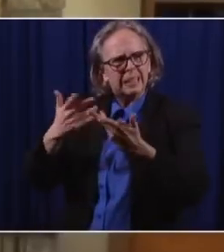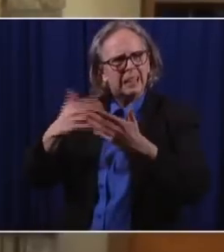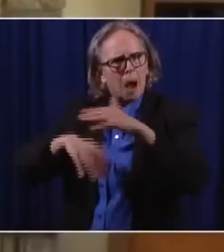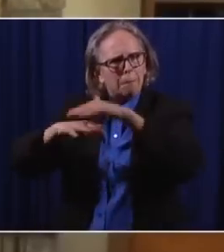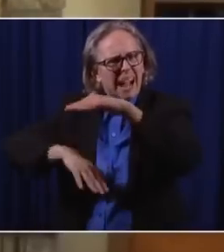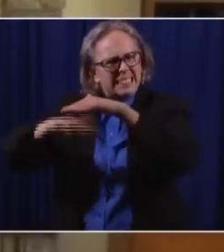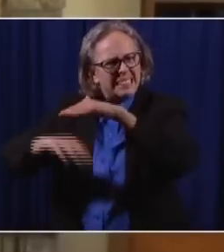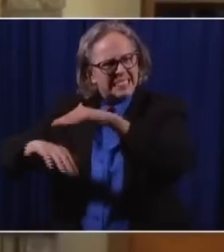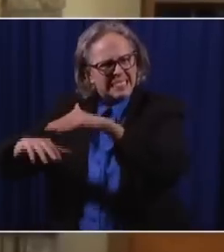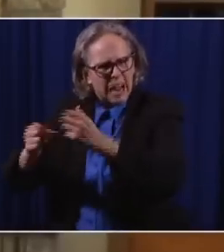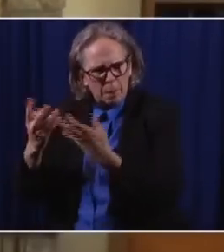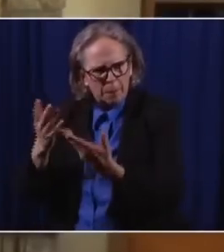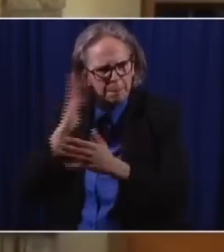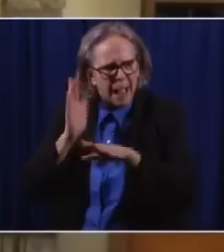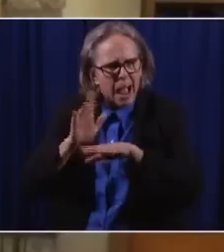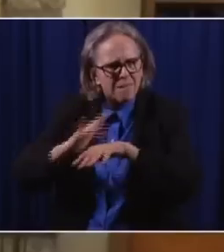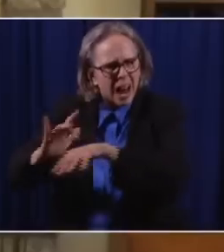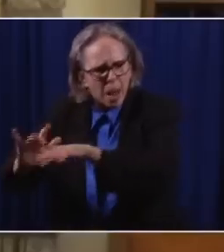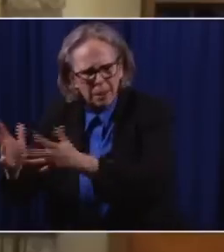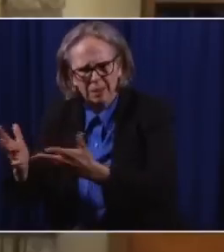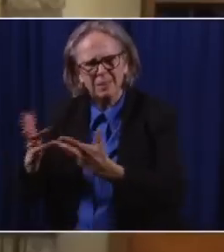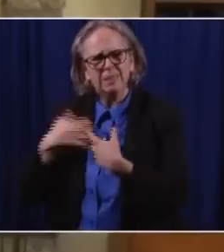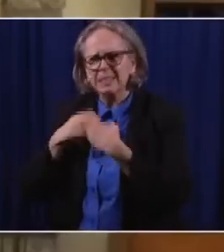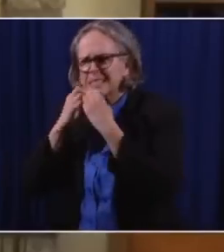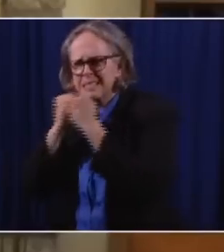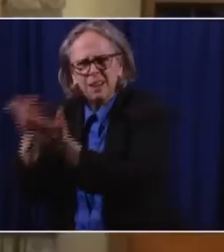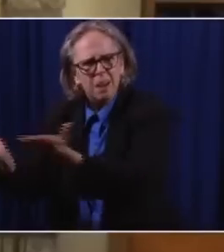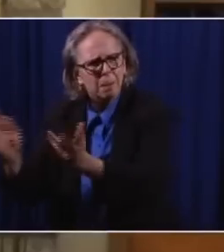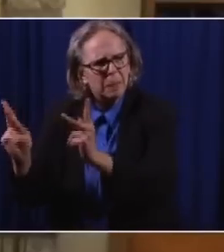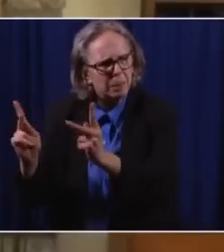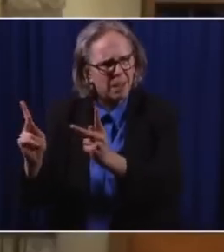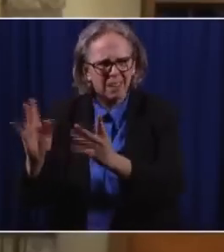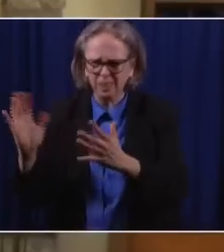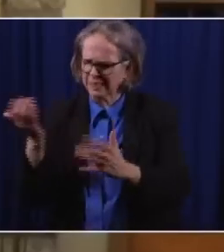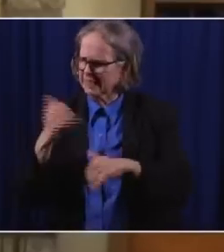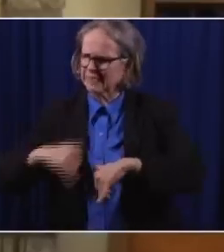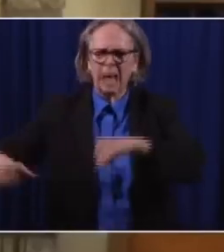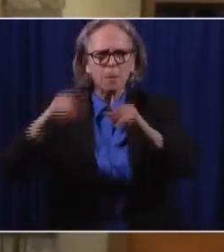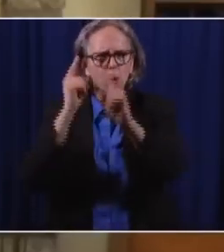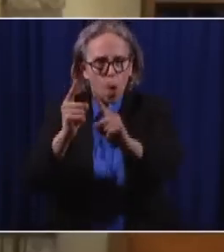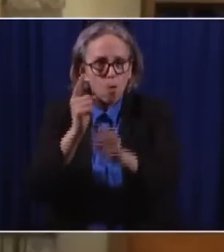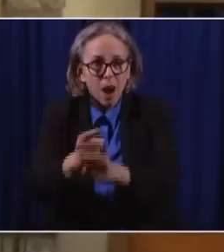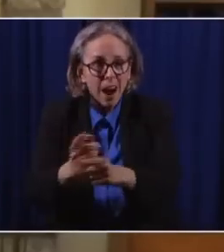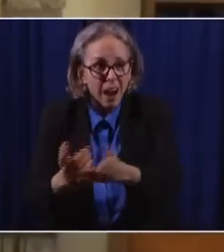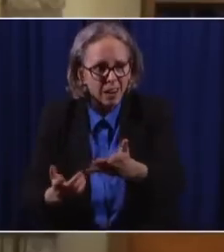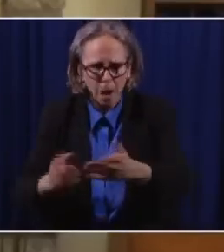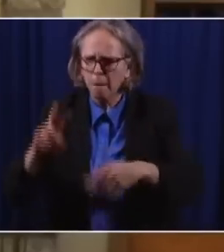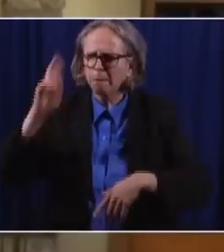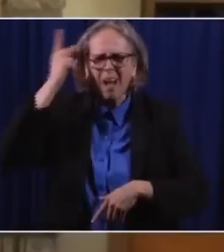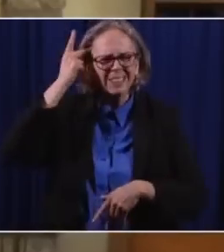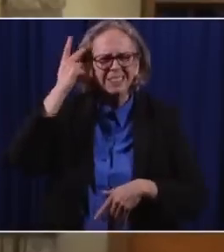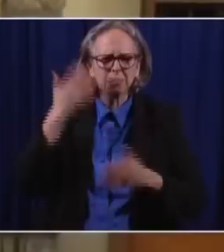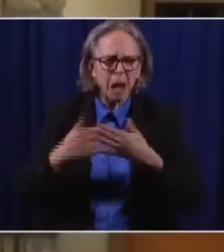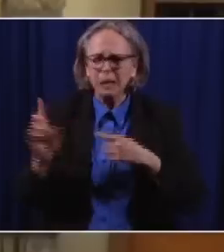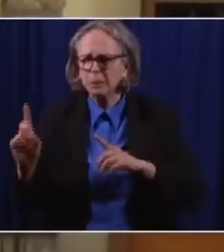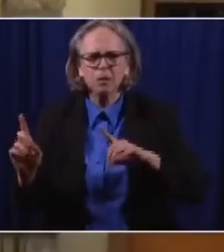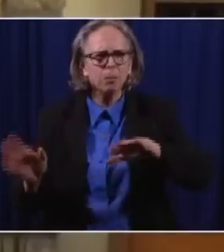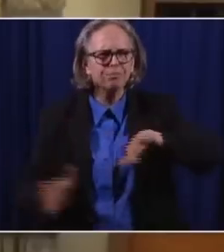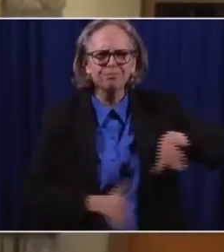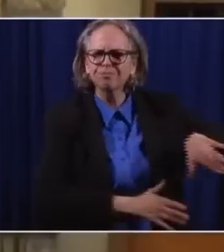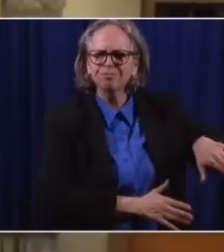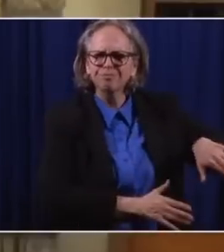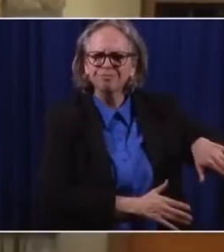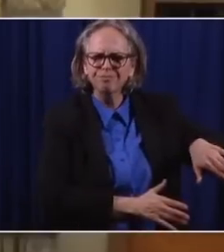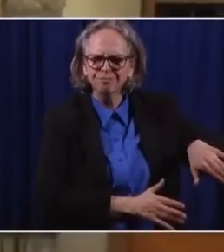in the hospitals. These are our common goals that bring us together as Ohioans every single day.